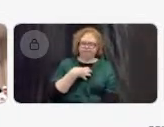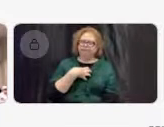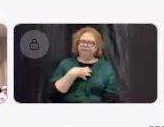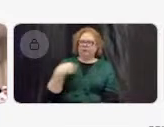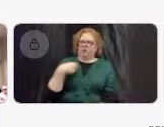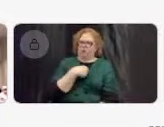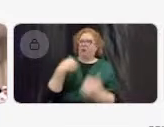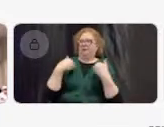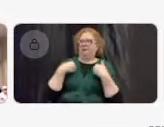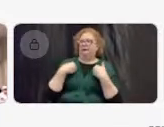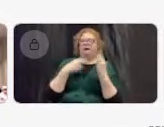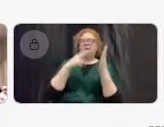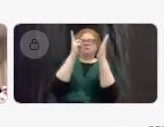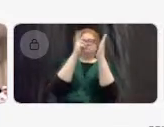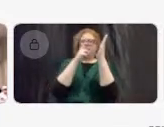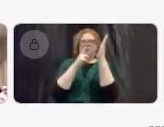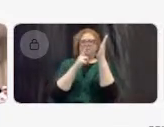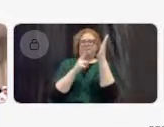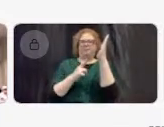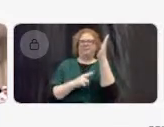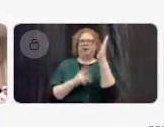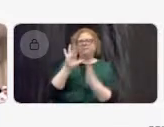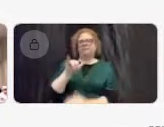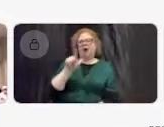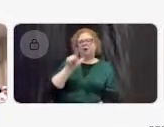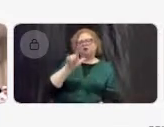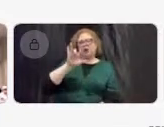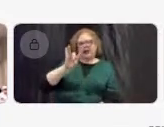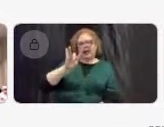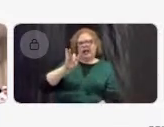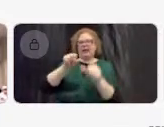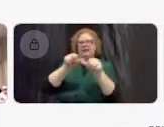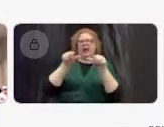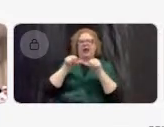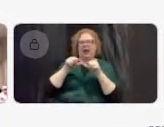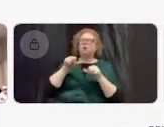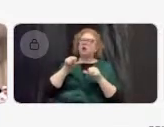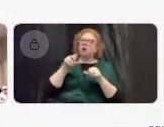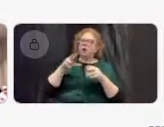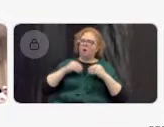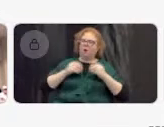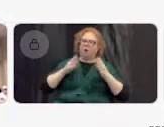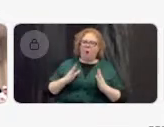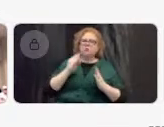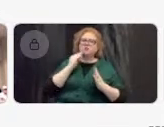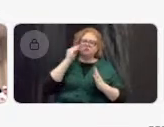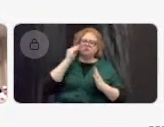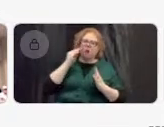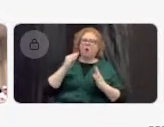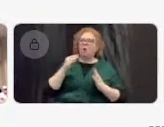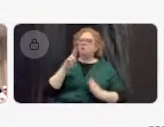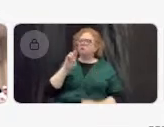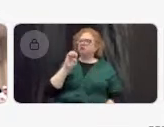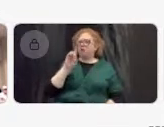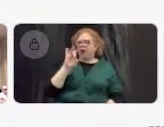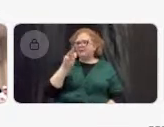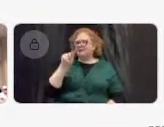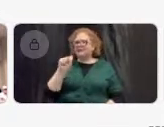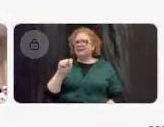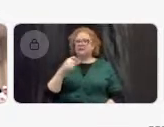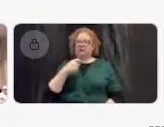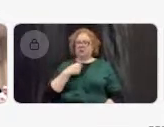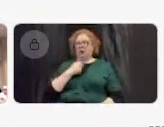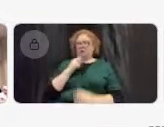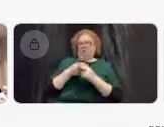been signed by 28 area residents and property owners in opposition. As I mentioned, I live directly behind this